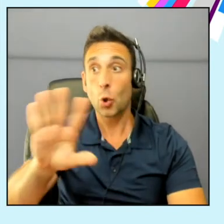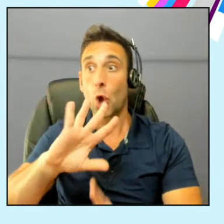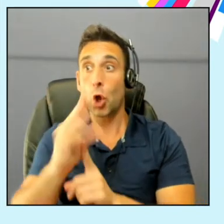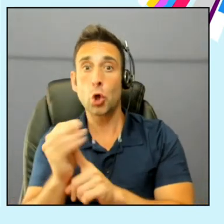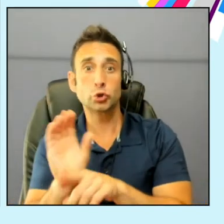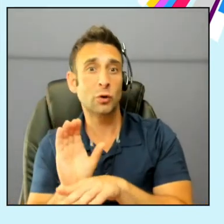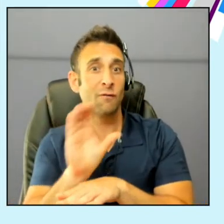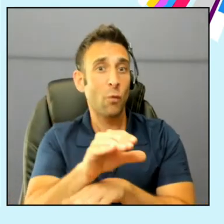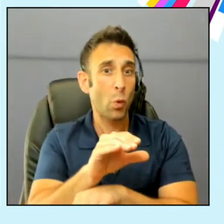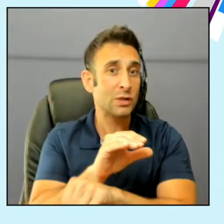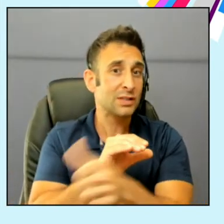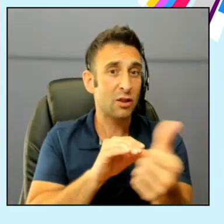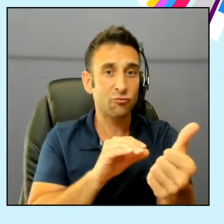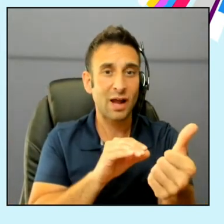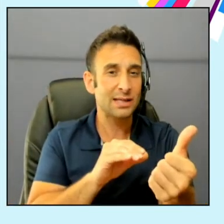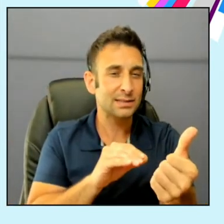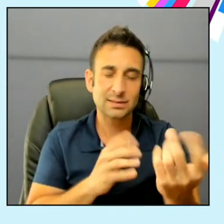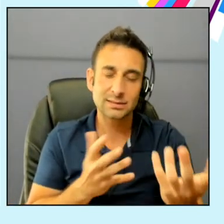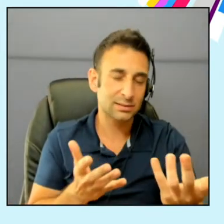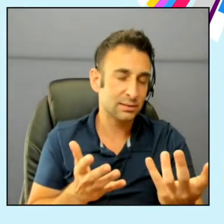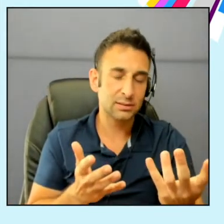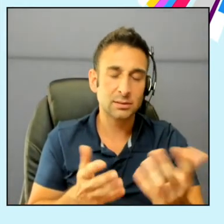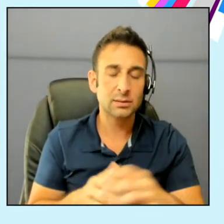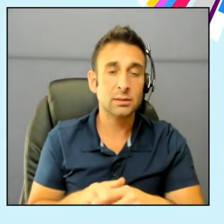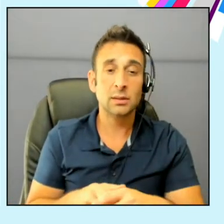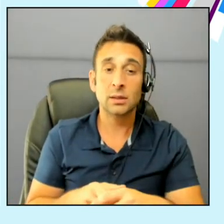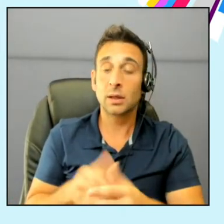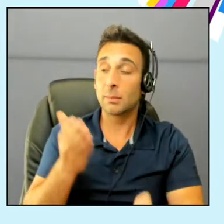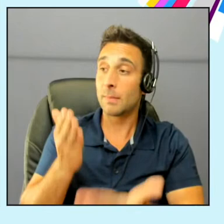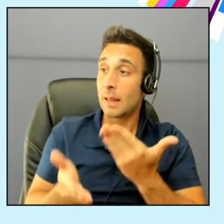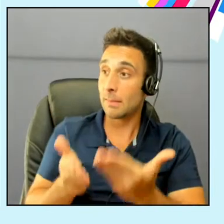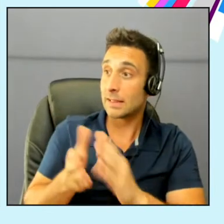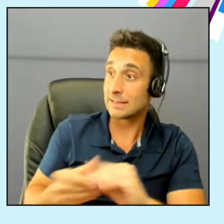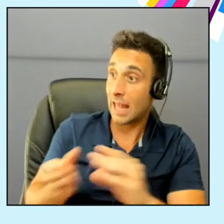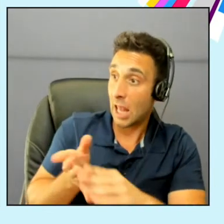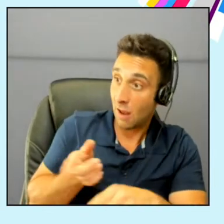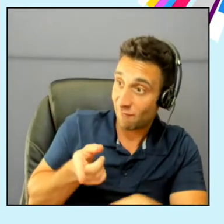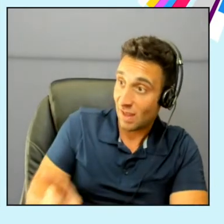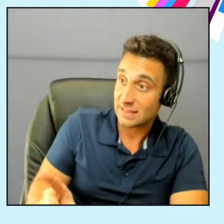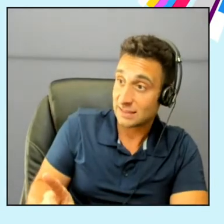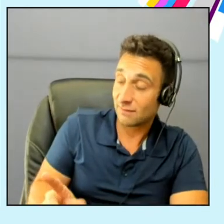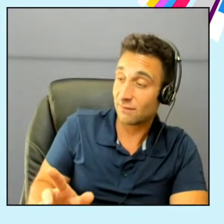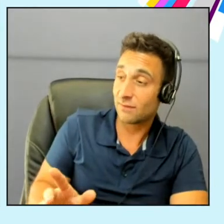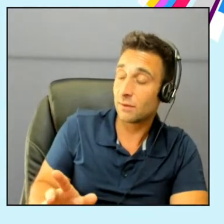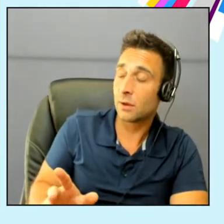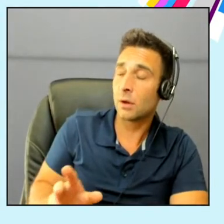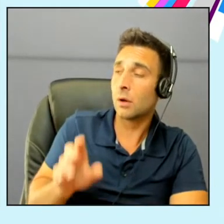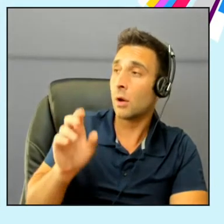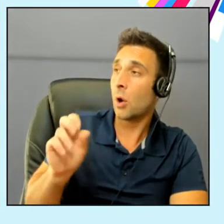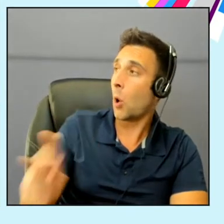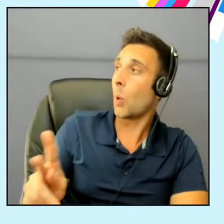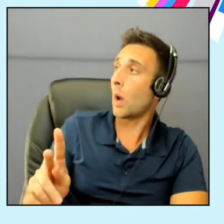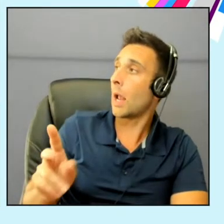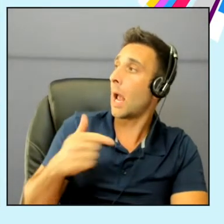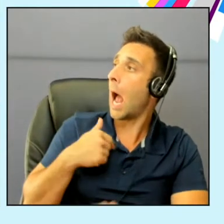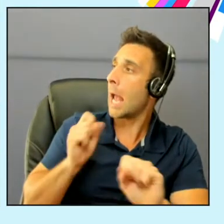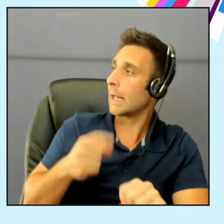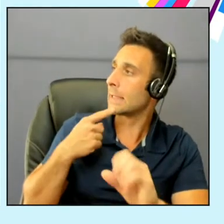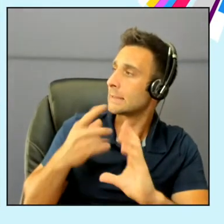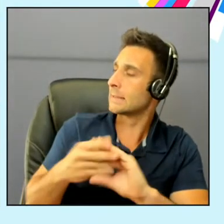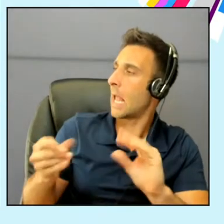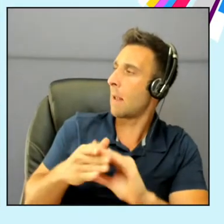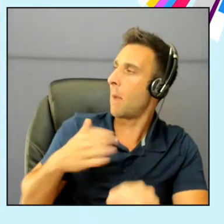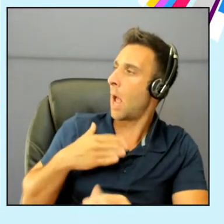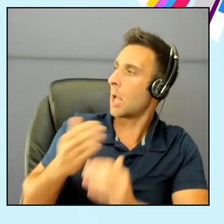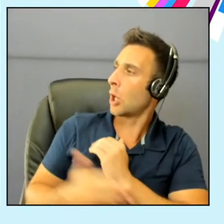say something that might be offensive for someone else, and because it is okay to say it in my country, because it is okay to say